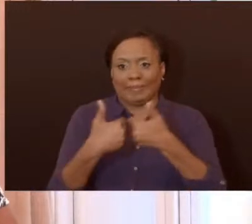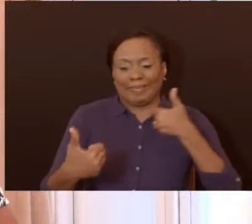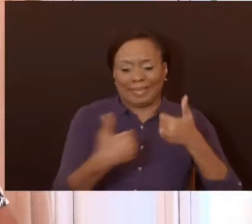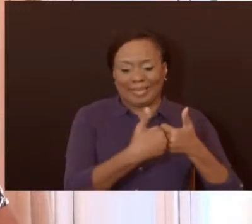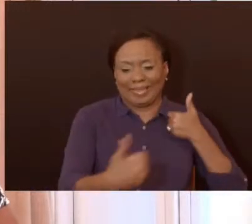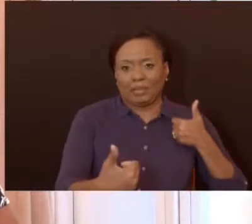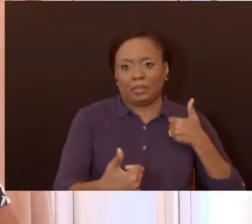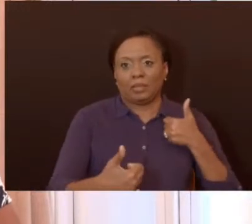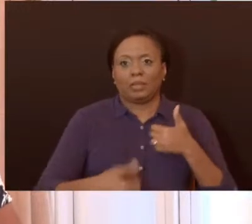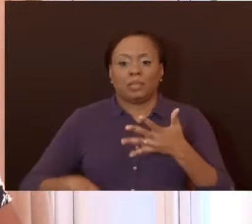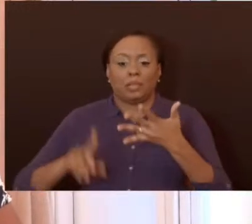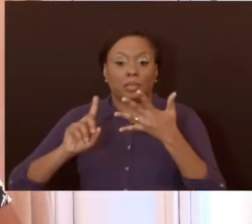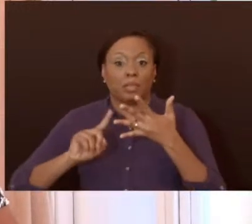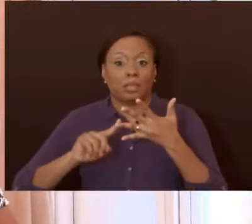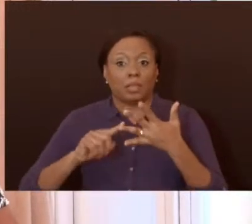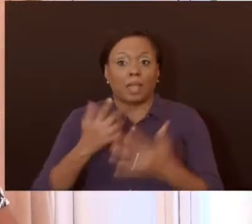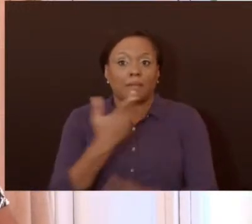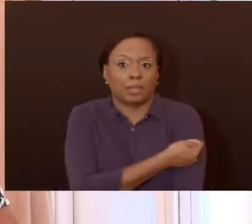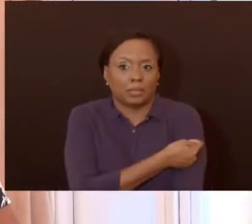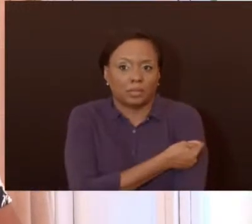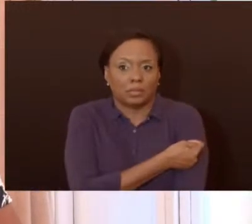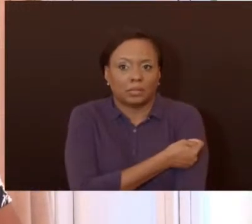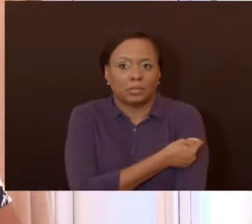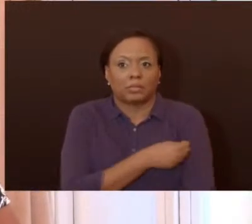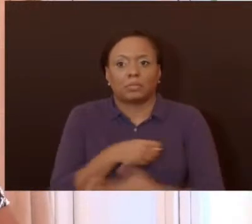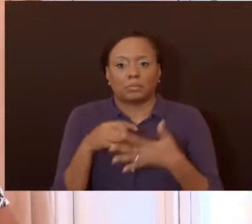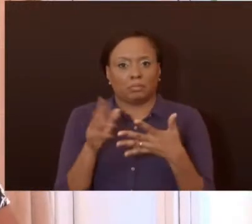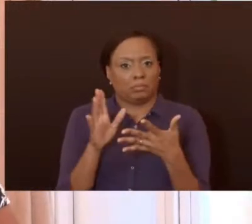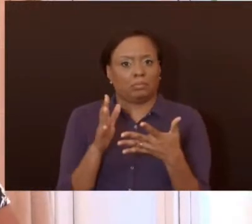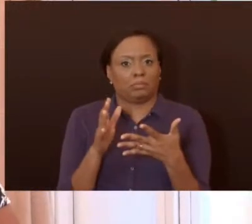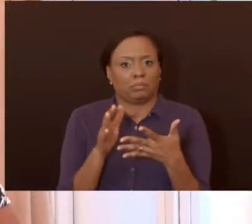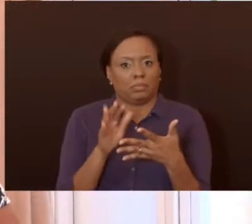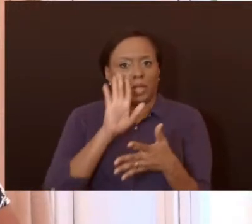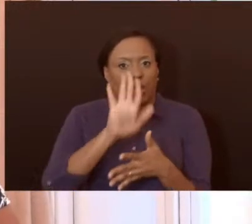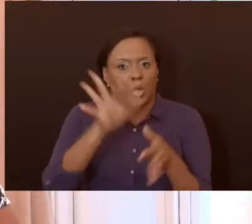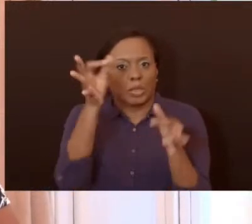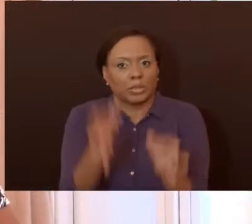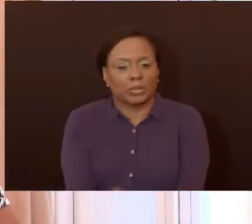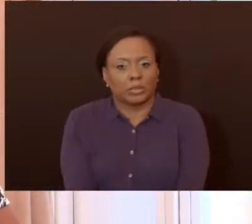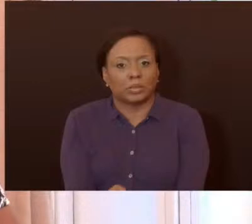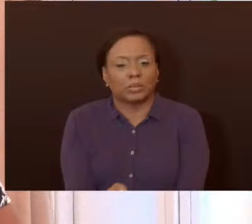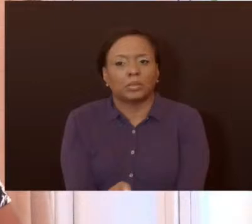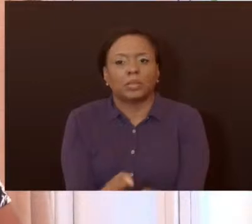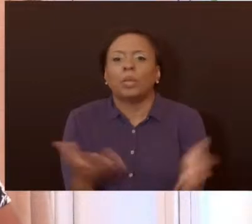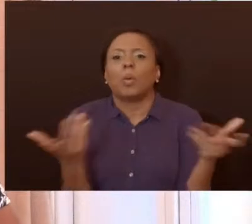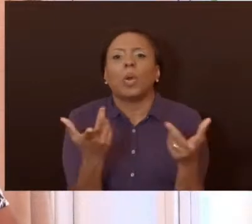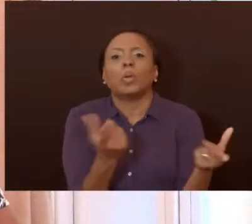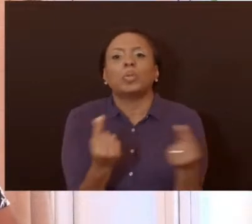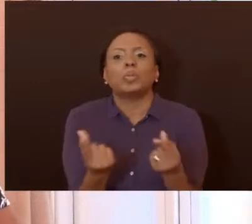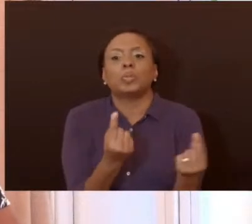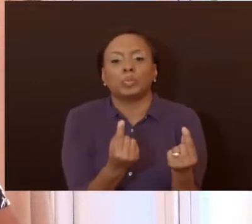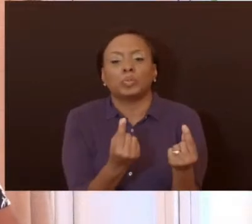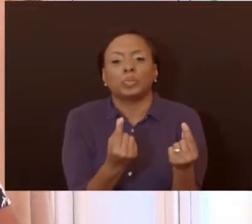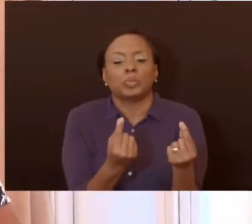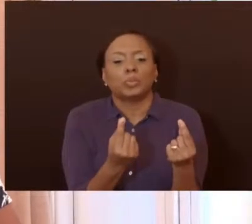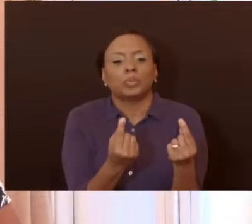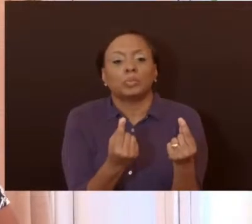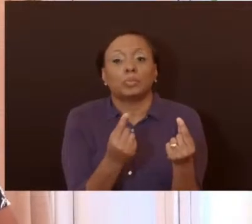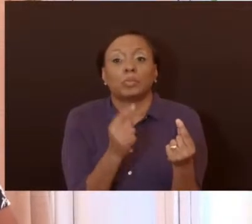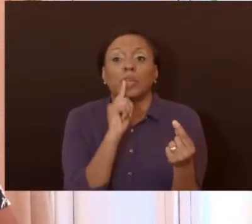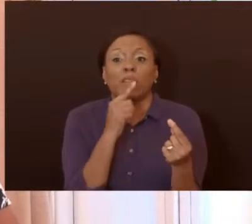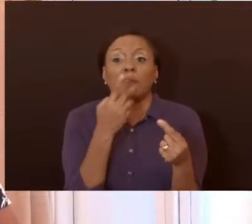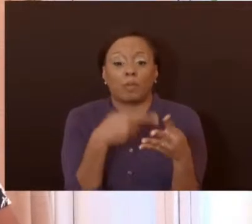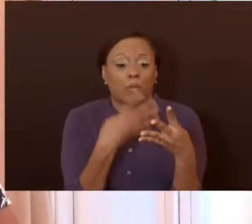vaccination. Your choice, Barbados. You need to decide what layers you're going to use and how many. But